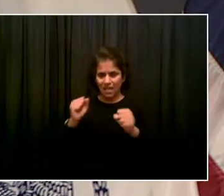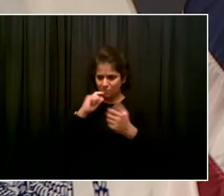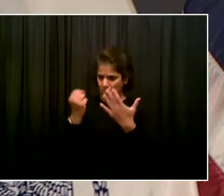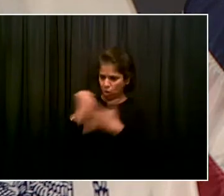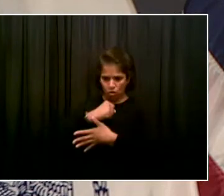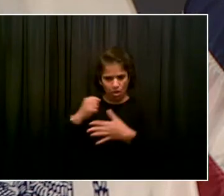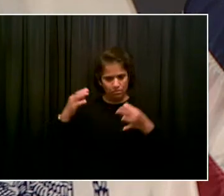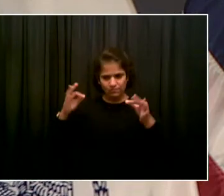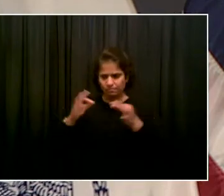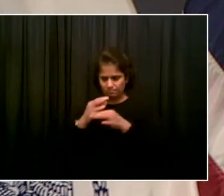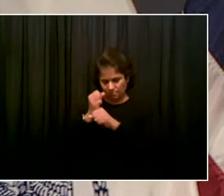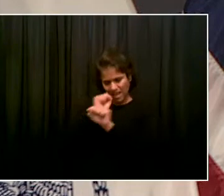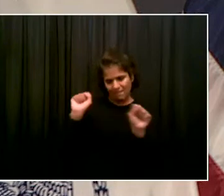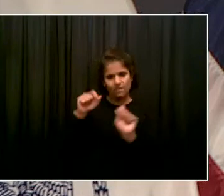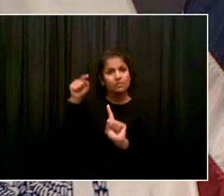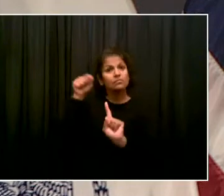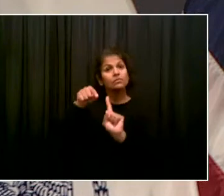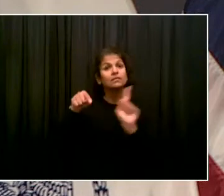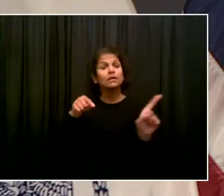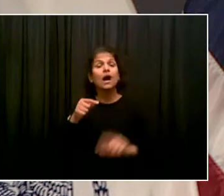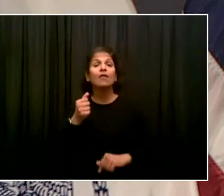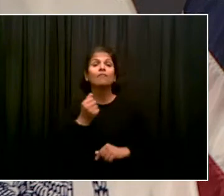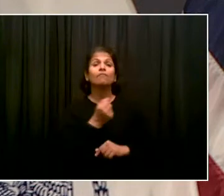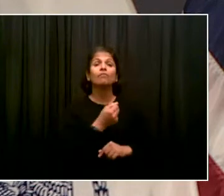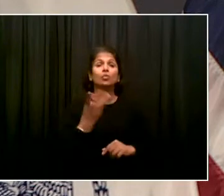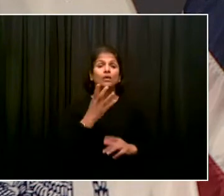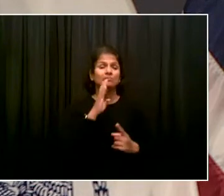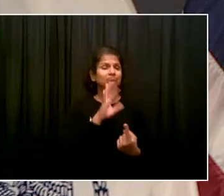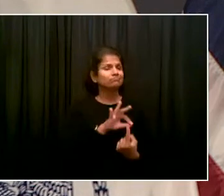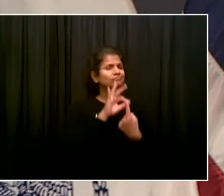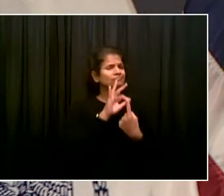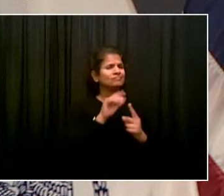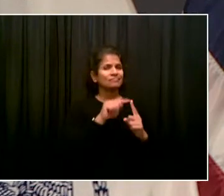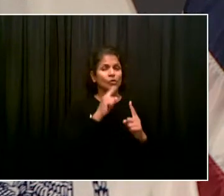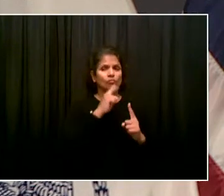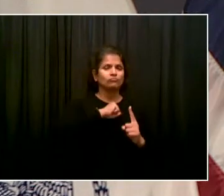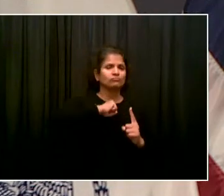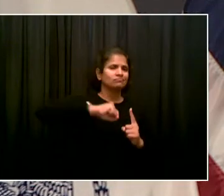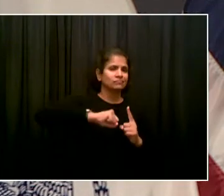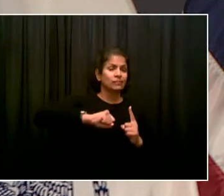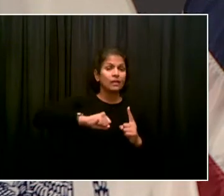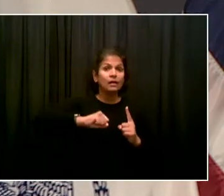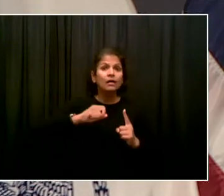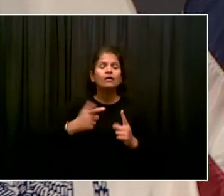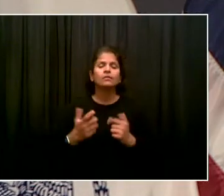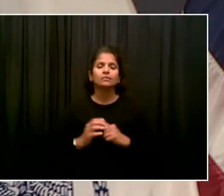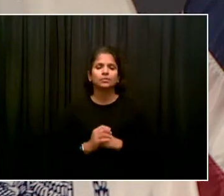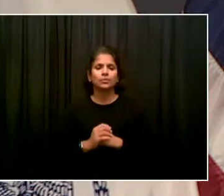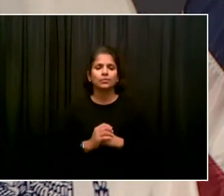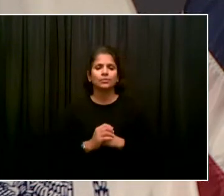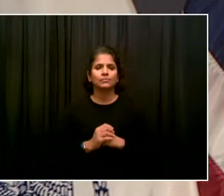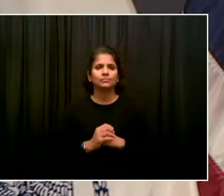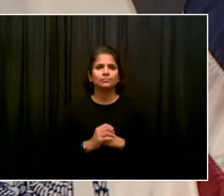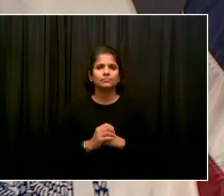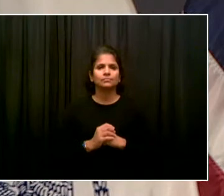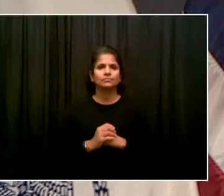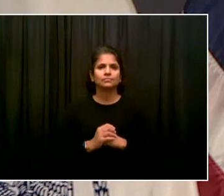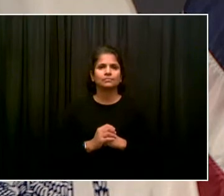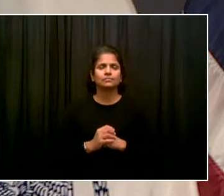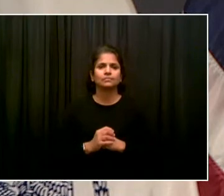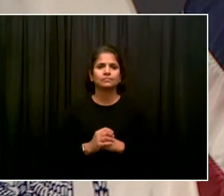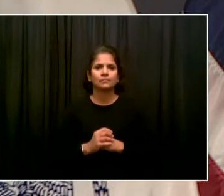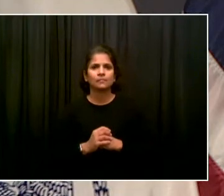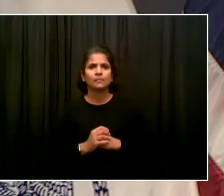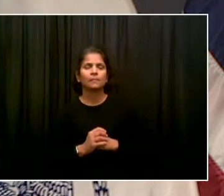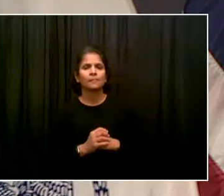good news, and that's the big news. And that's what we saw in the beginning of the pandemic, too. The very few outliers. So in terms of how we're